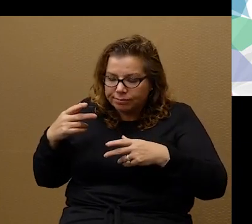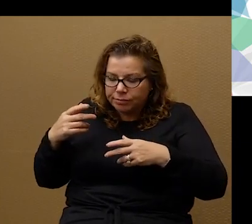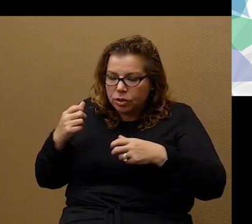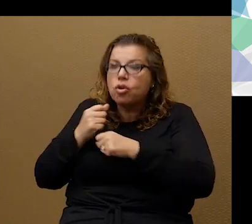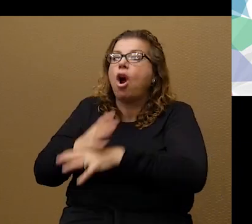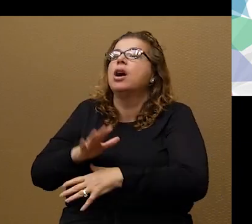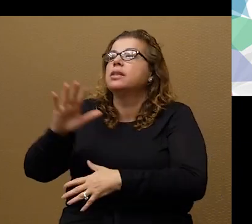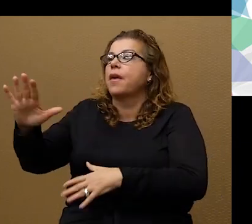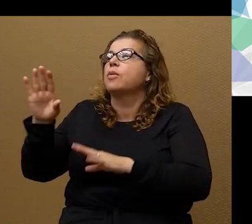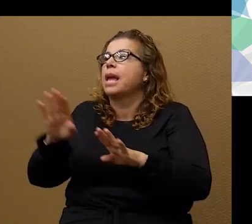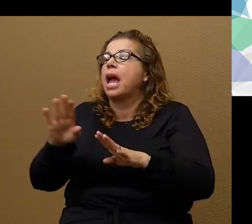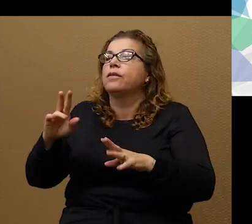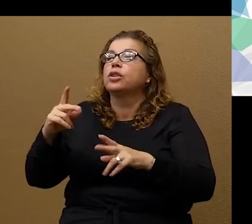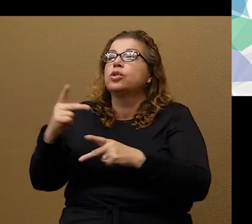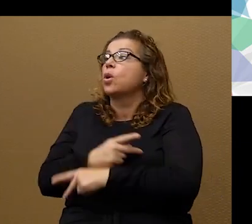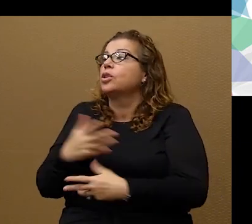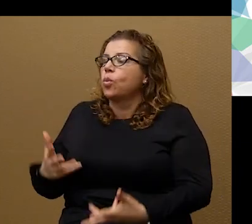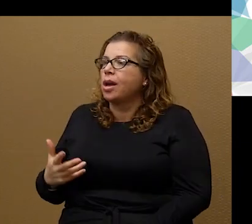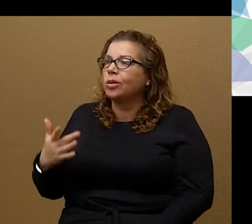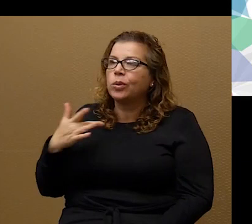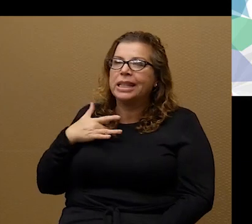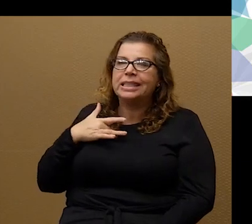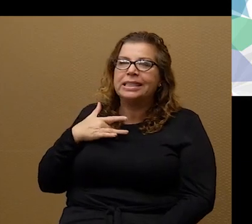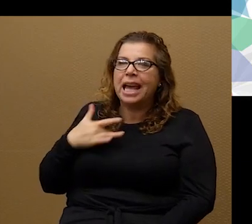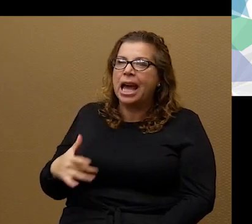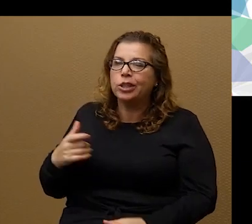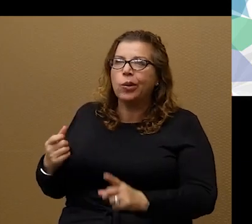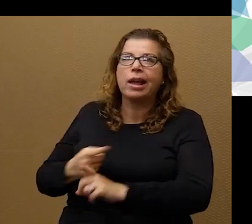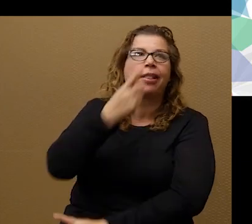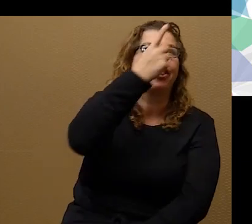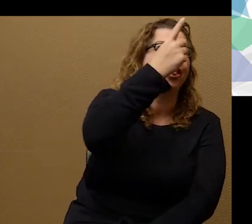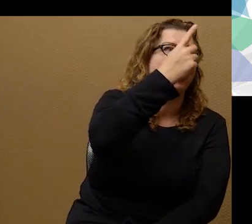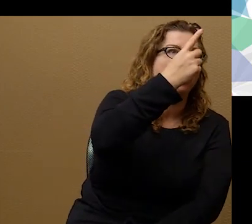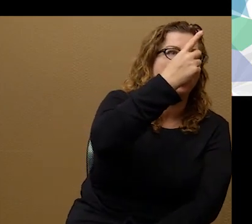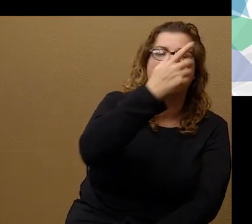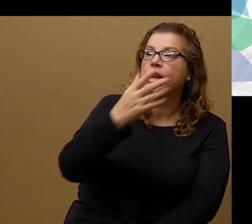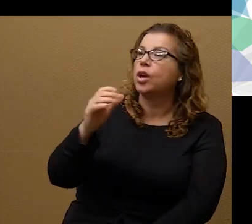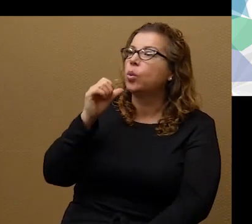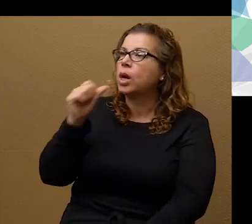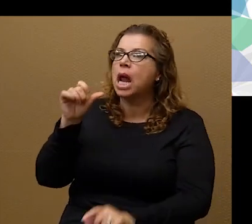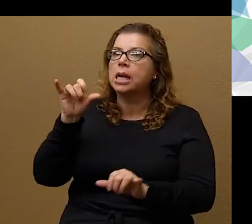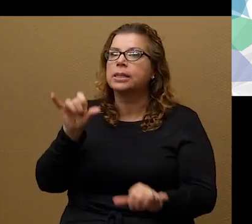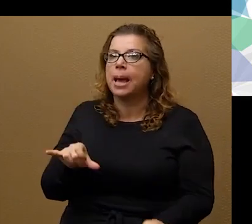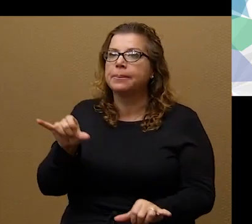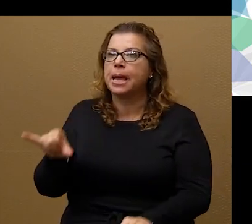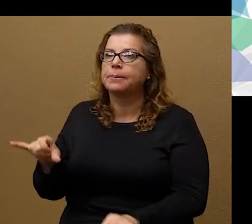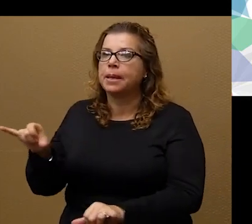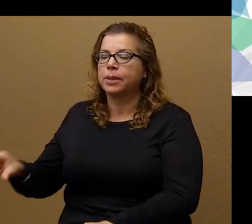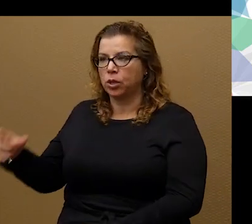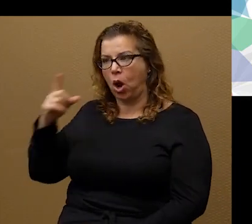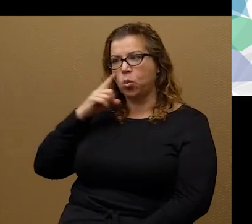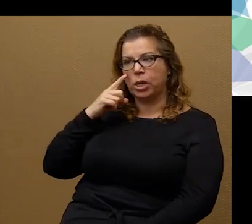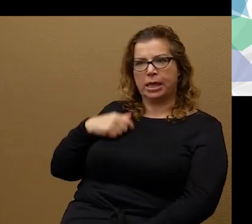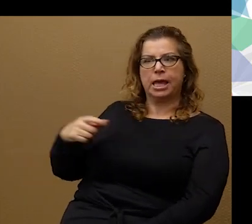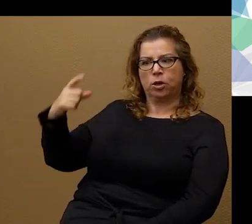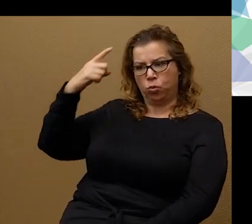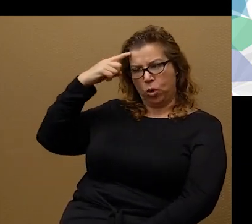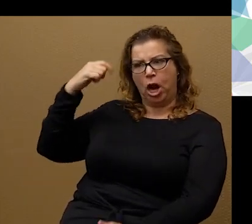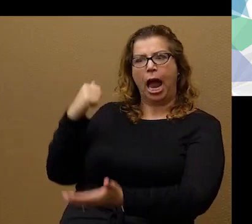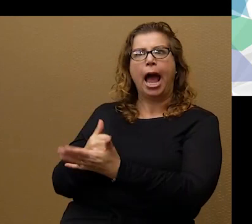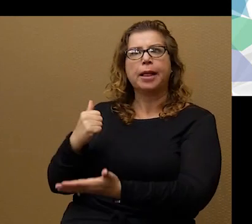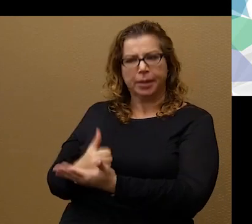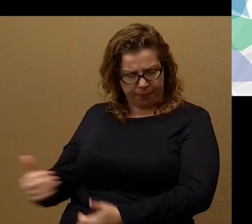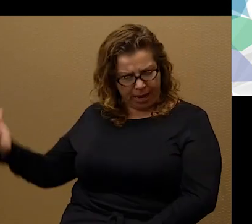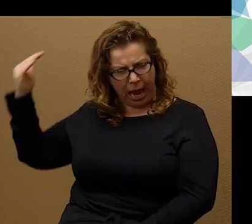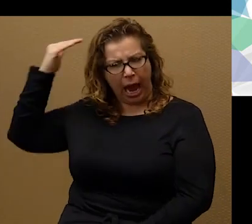We tend to be inconsistent, and we think we're trying to help them, and we think we know these kids like the back of our hands, but we